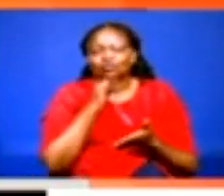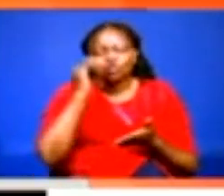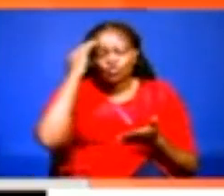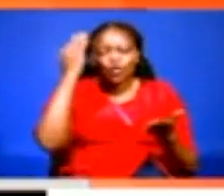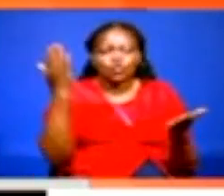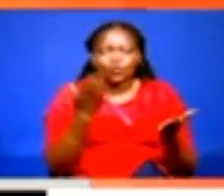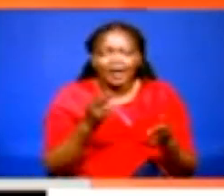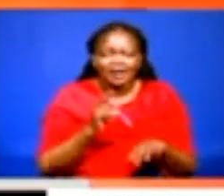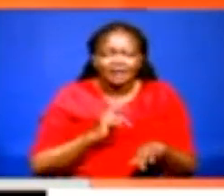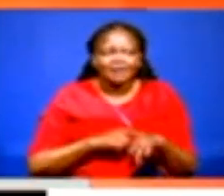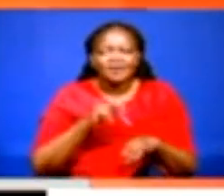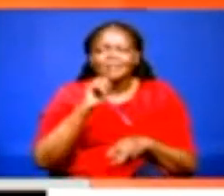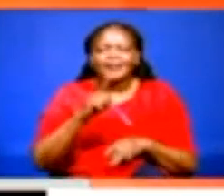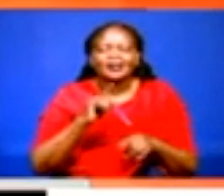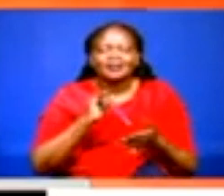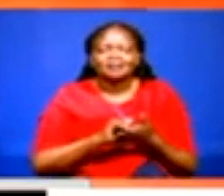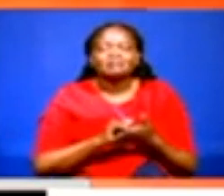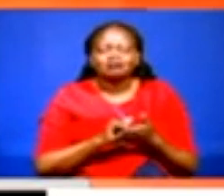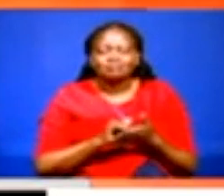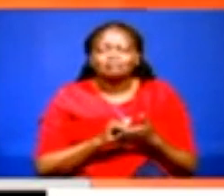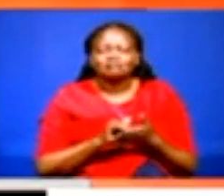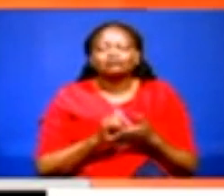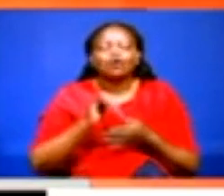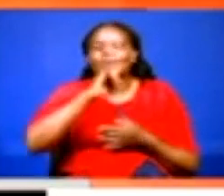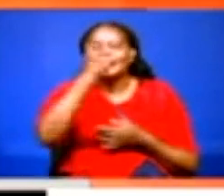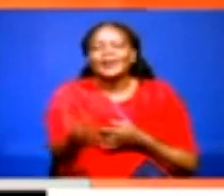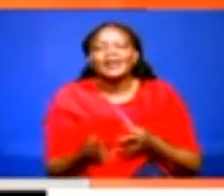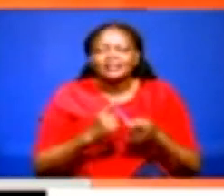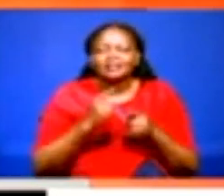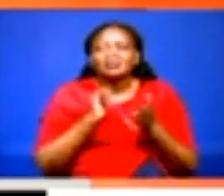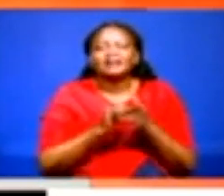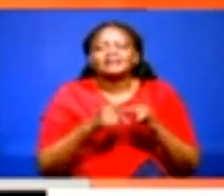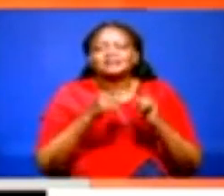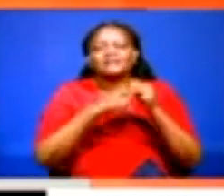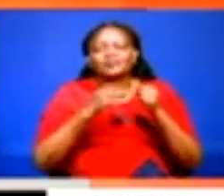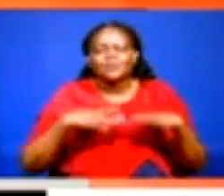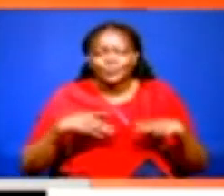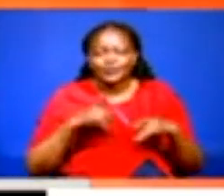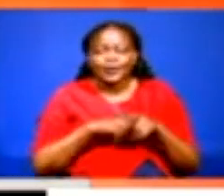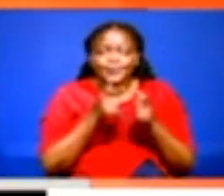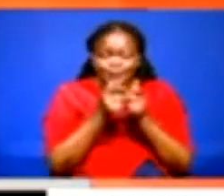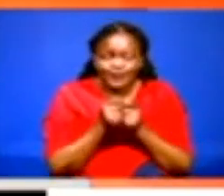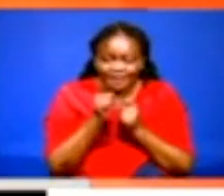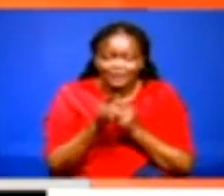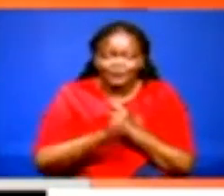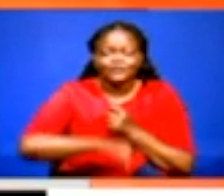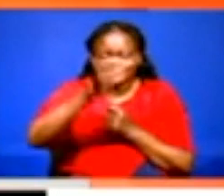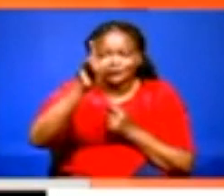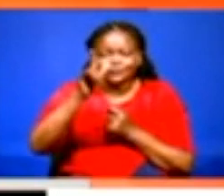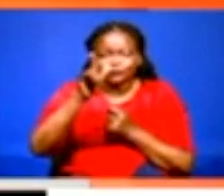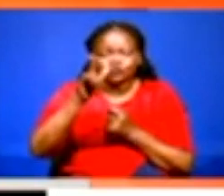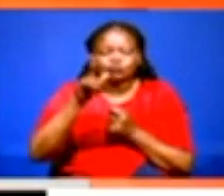years, which killed at least 70 people. Meanwhile, it has emerged that the co-pilot of the ill-fated flight lost her